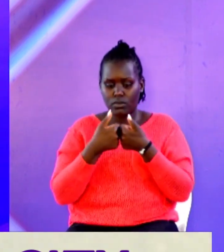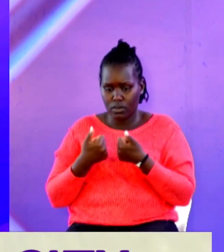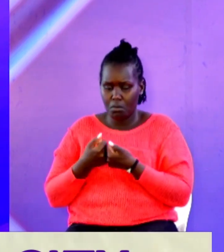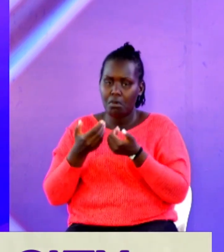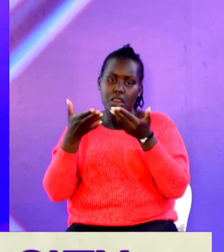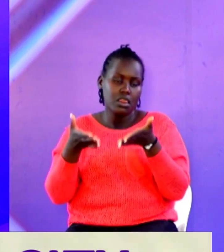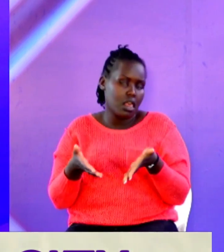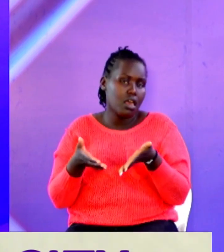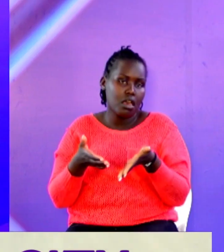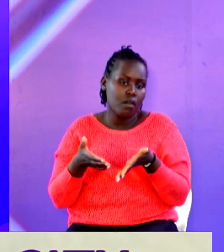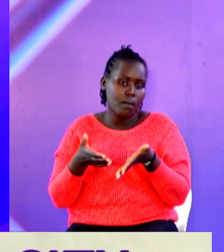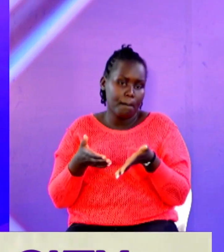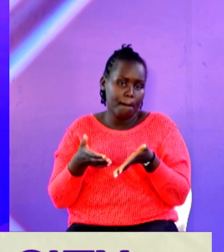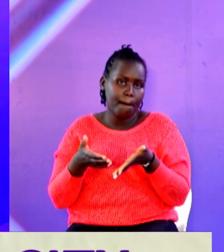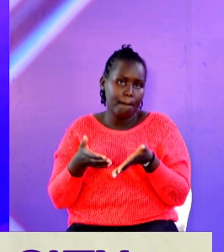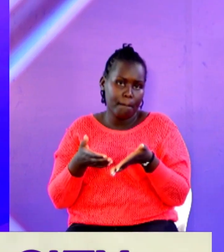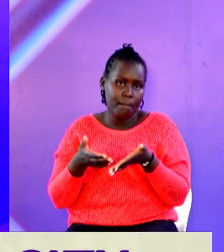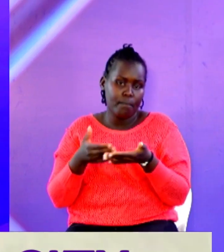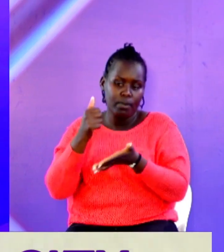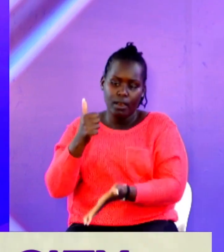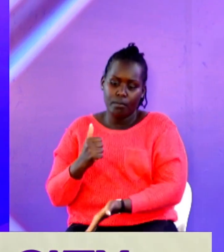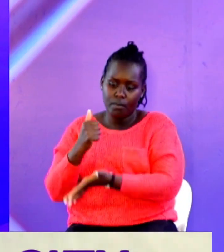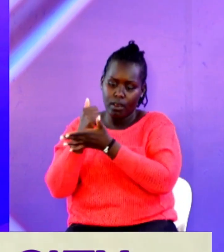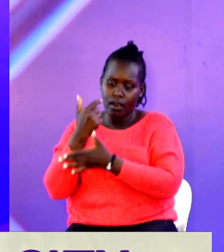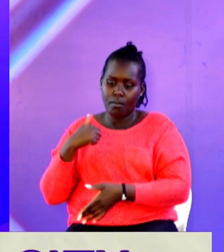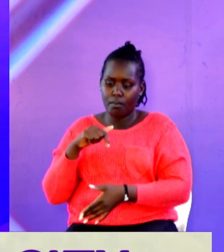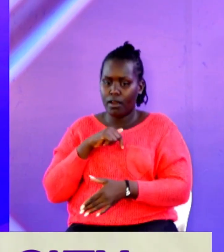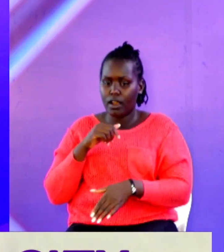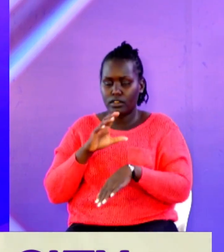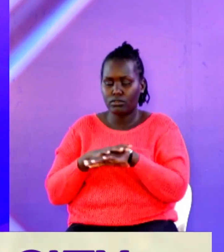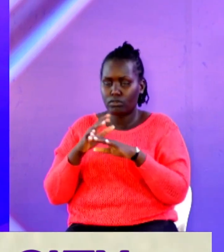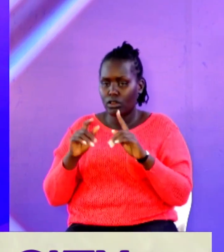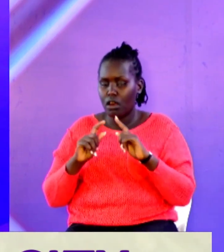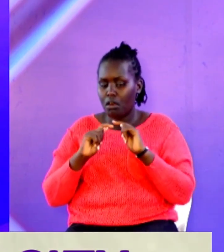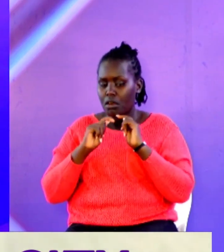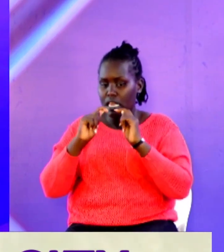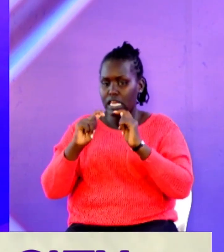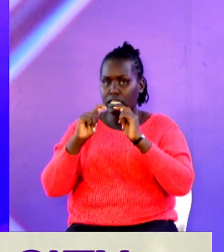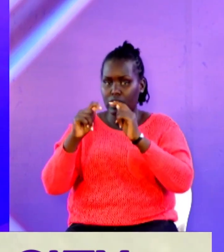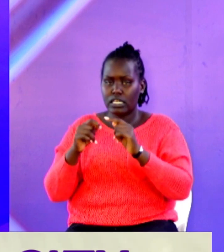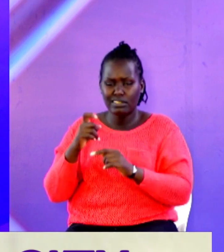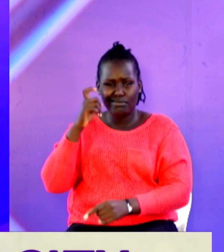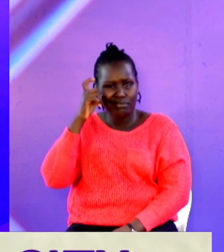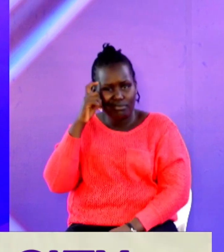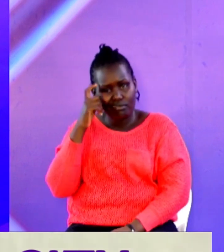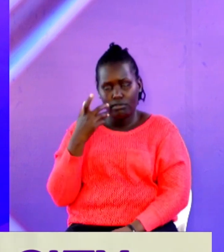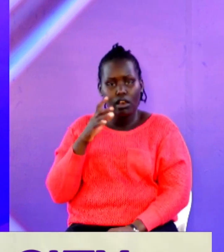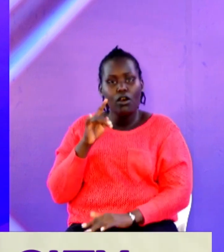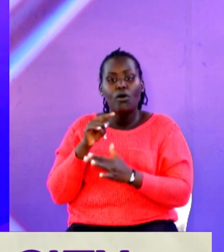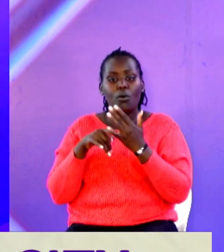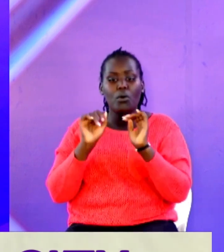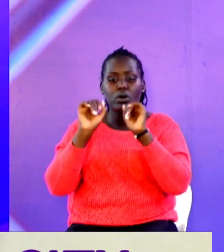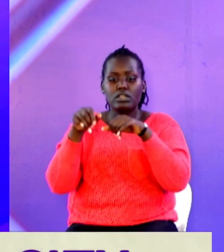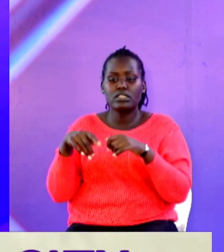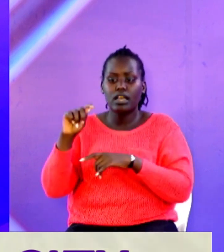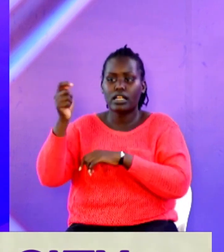there, and they have been helping us to source the talents. Do you think, what can Kenya